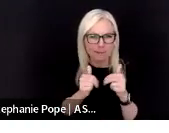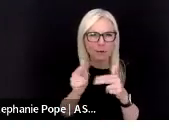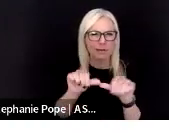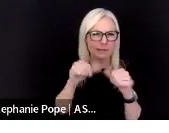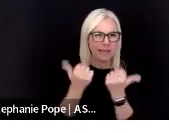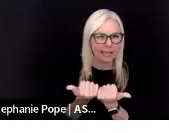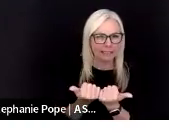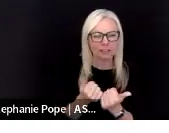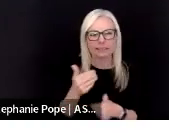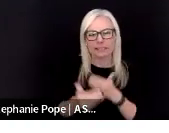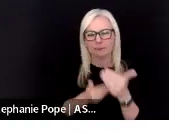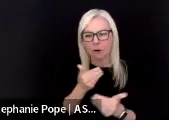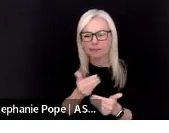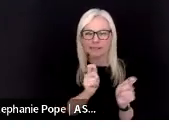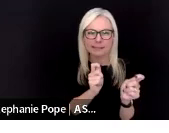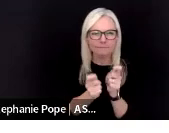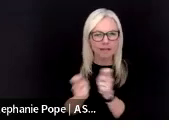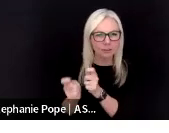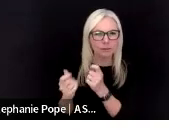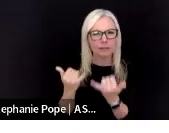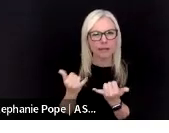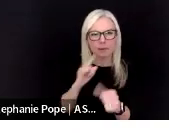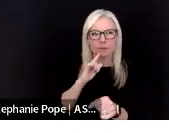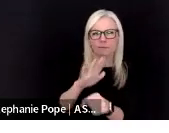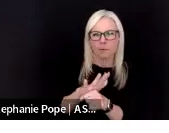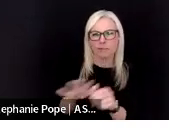and constantly fine-tuning them. We've been able to devote